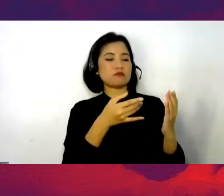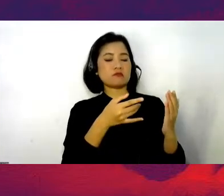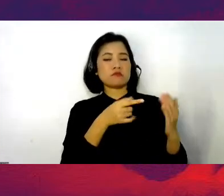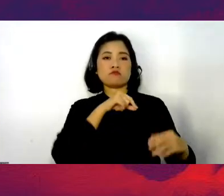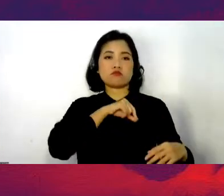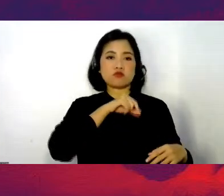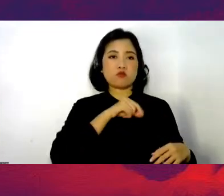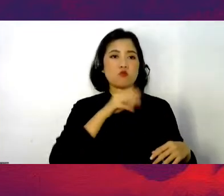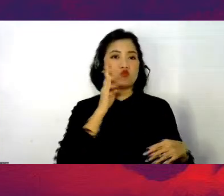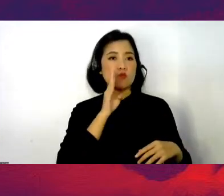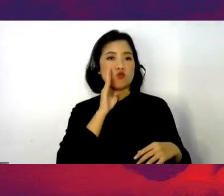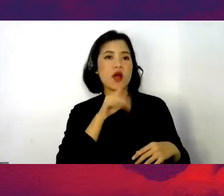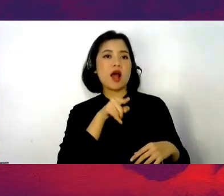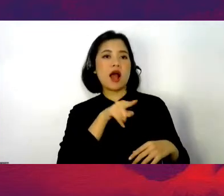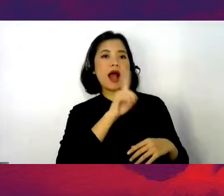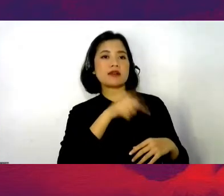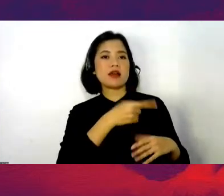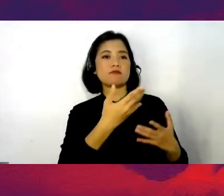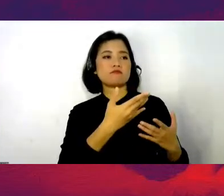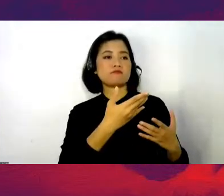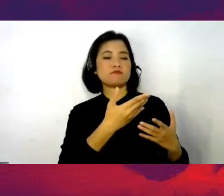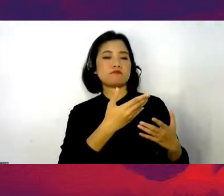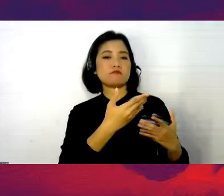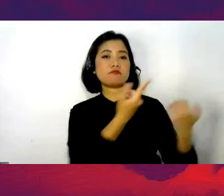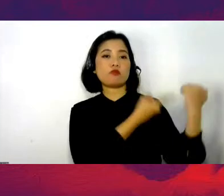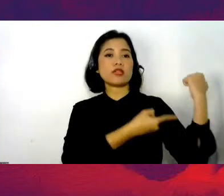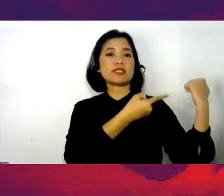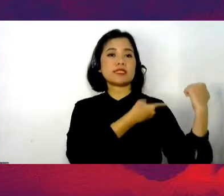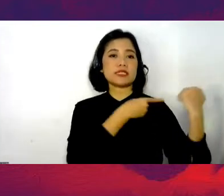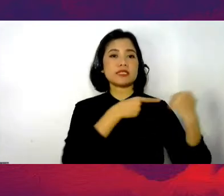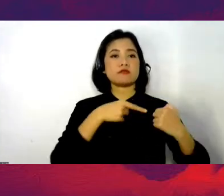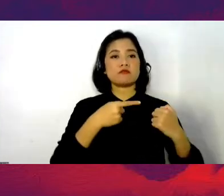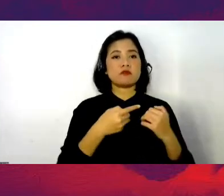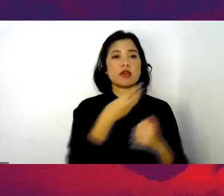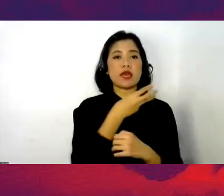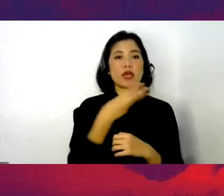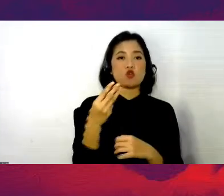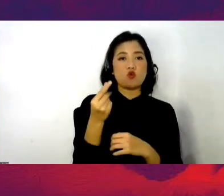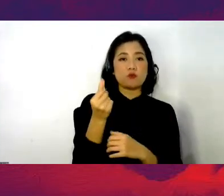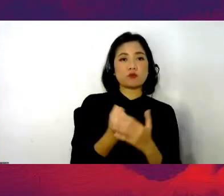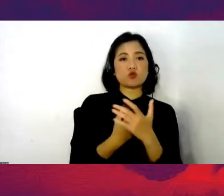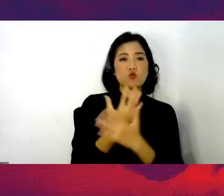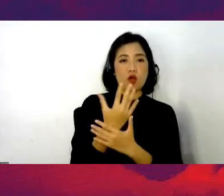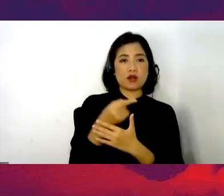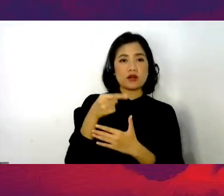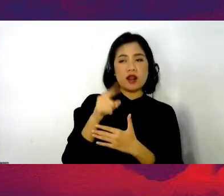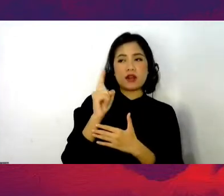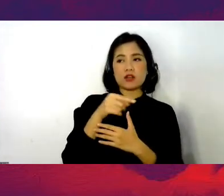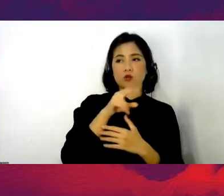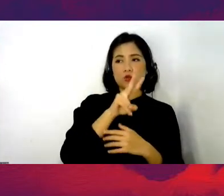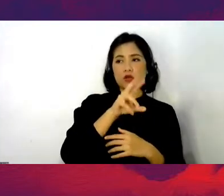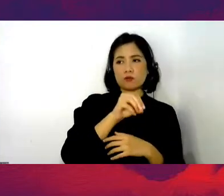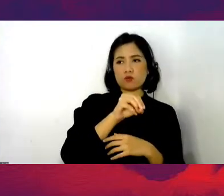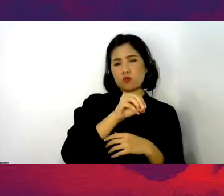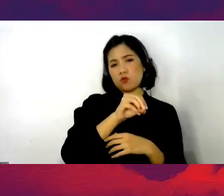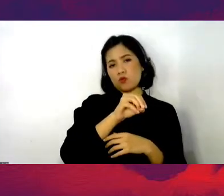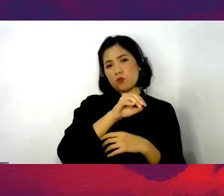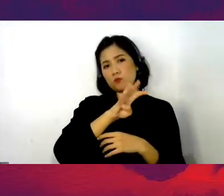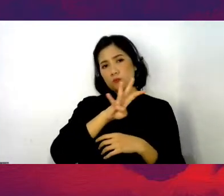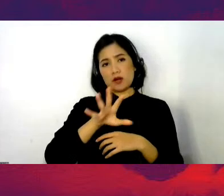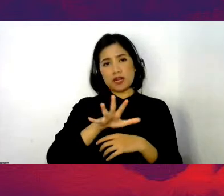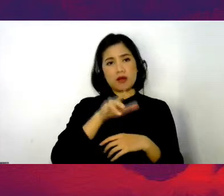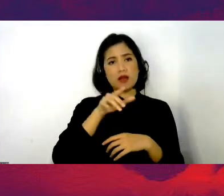We are happy that we were able to do some reform, strong reform, even though we are in the middle of big challenges. Now, these